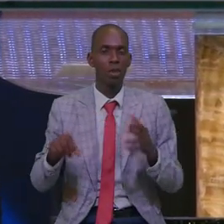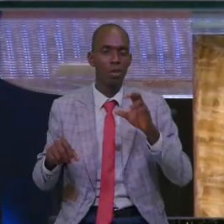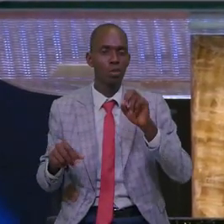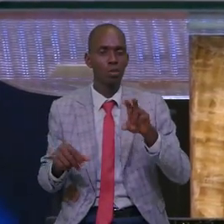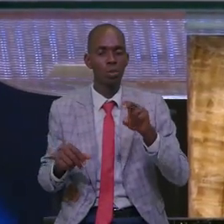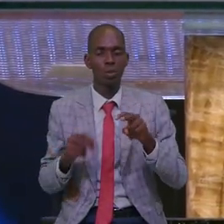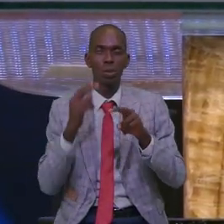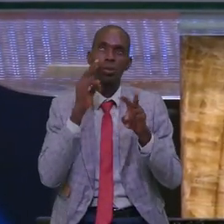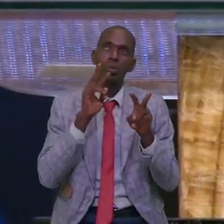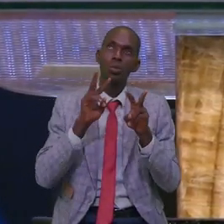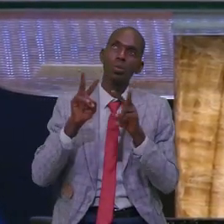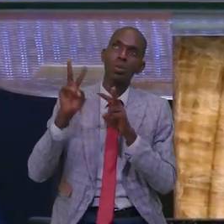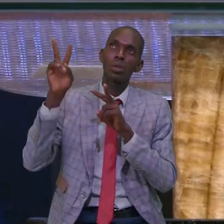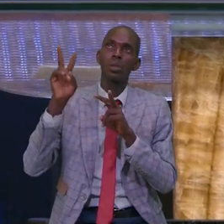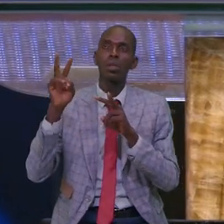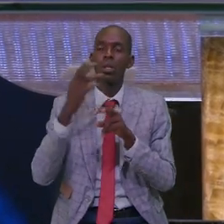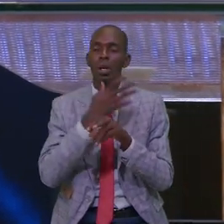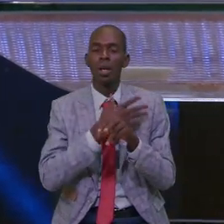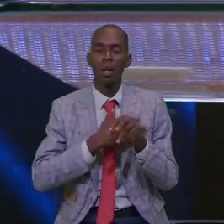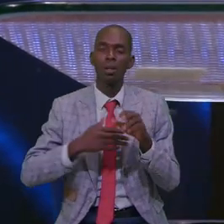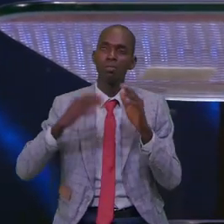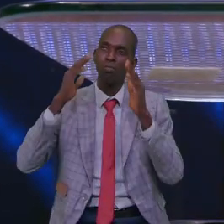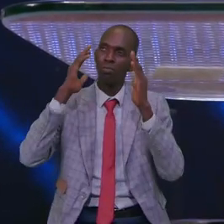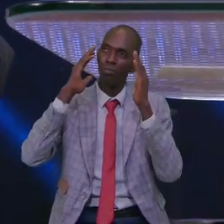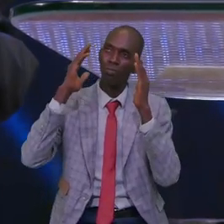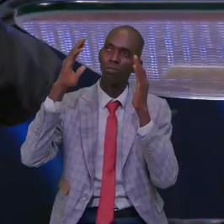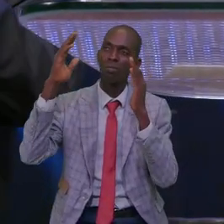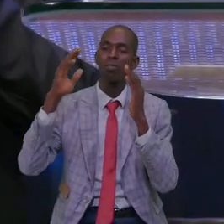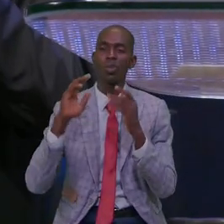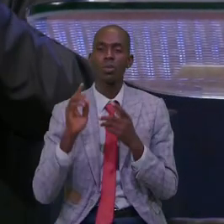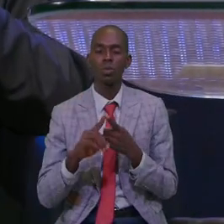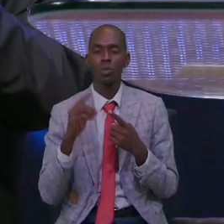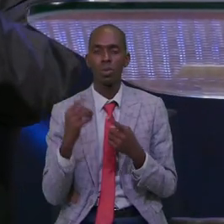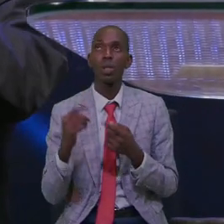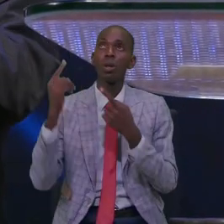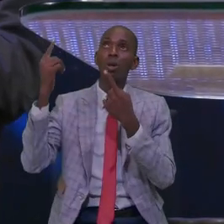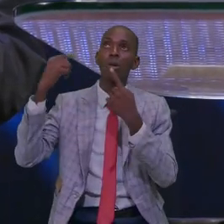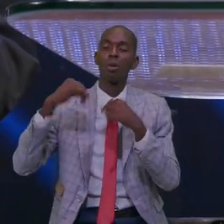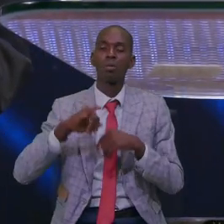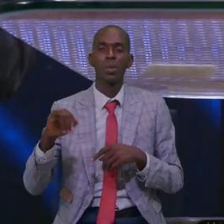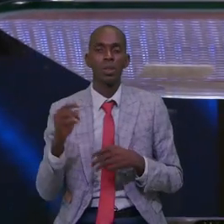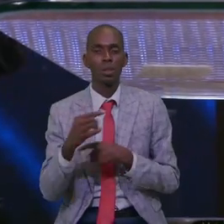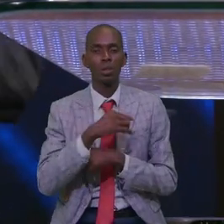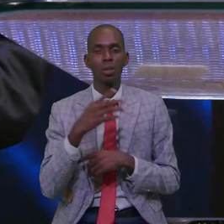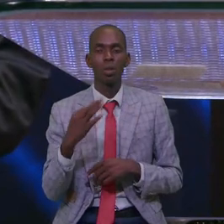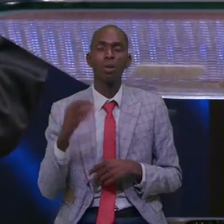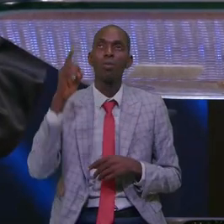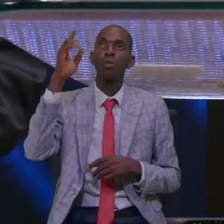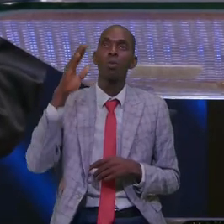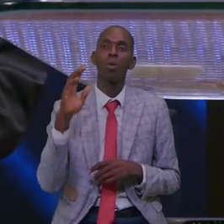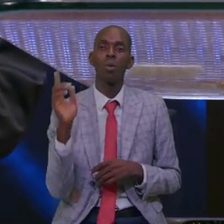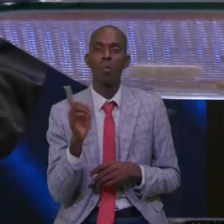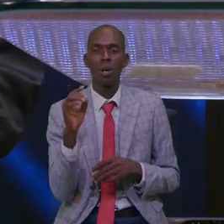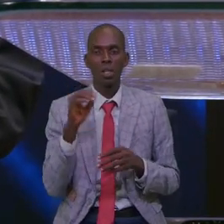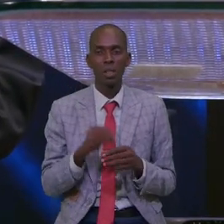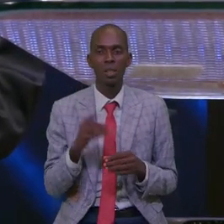for and hasting unto the coming day of God, wherein